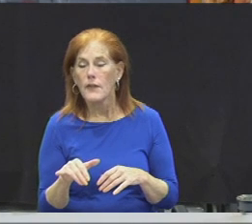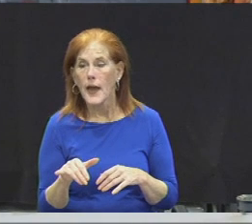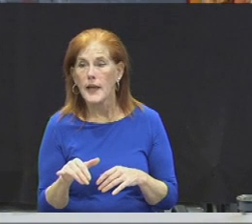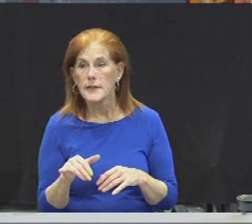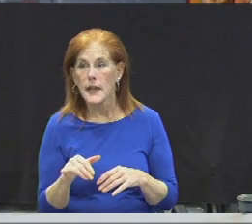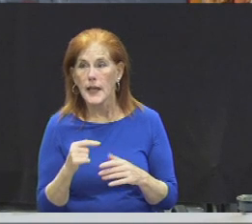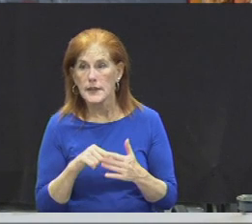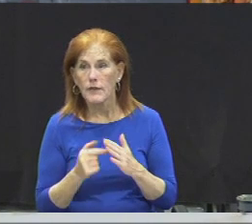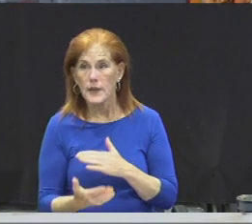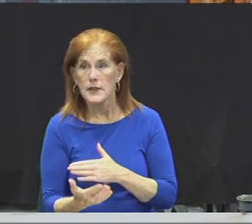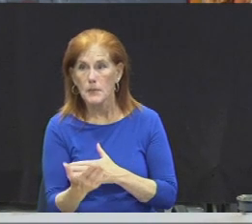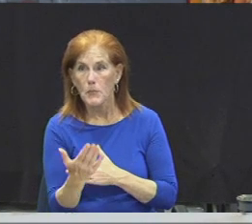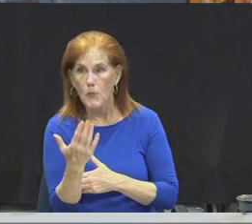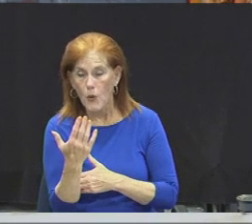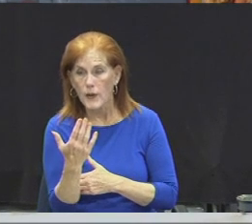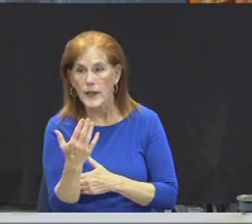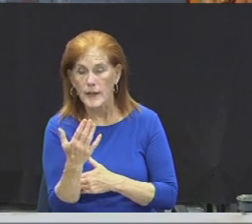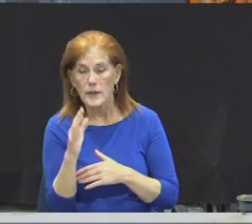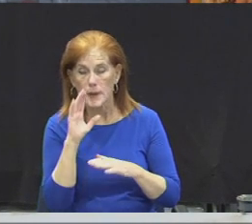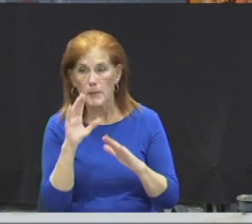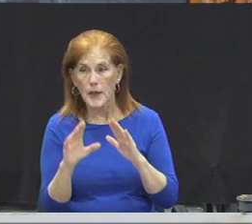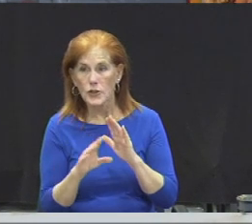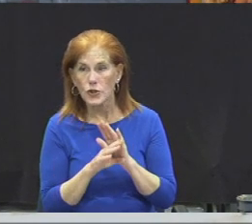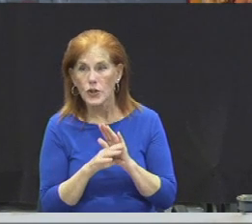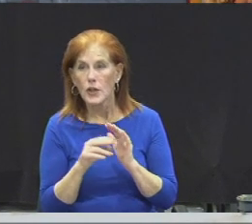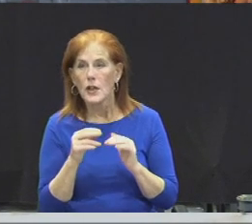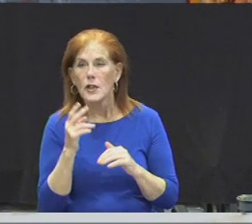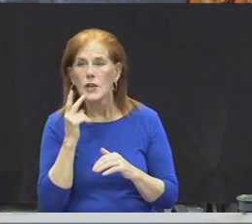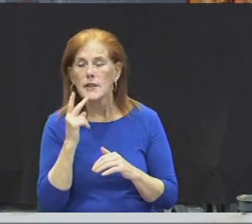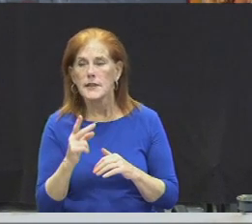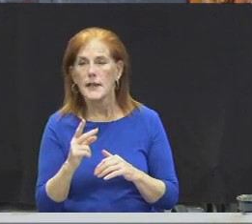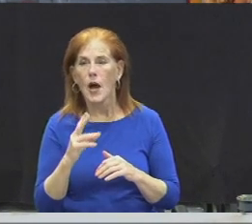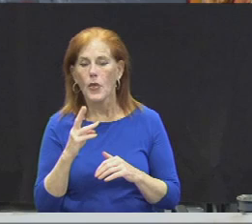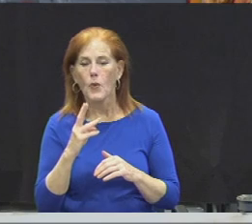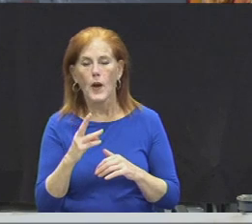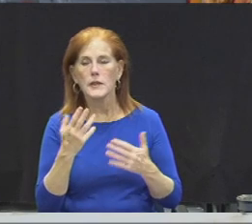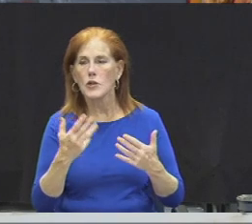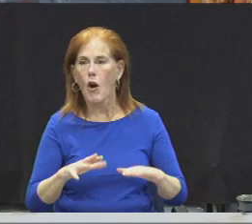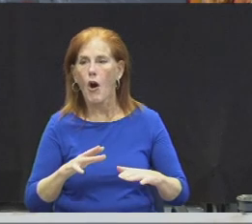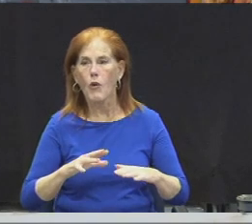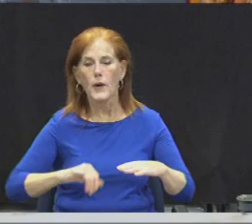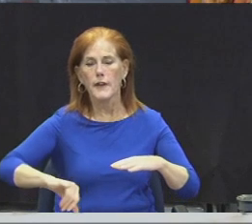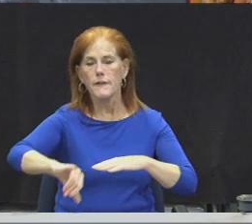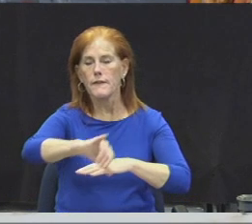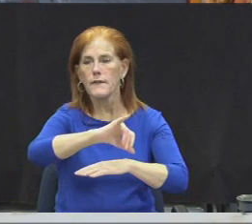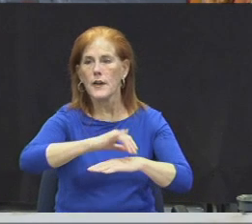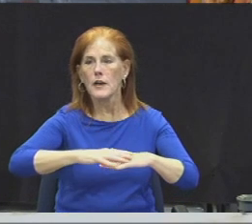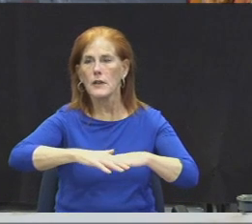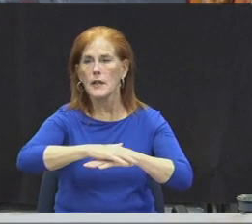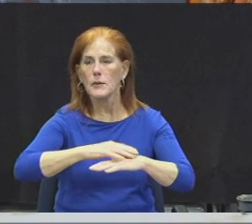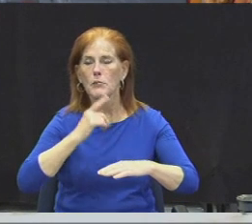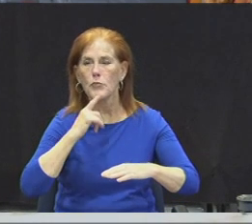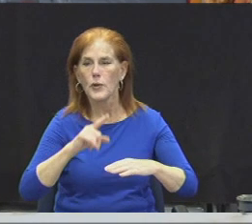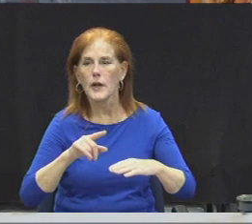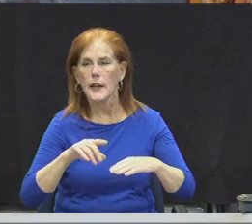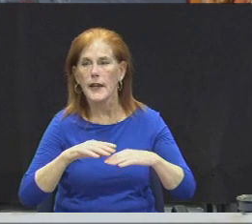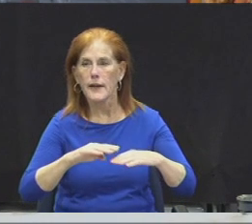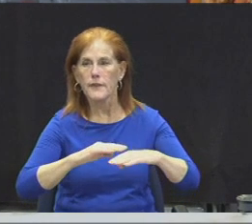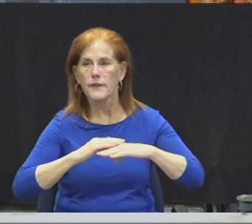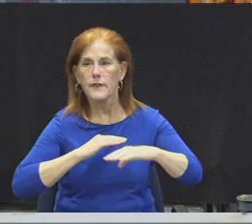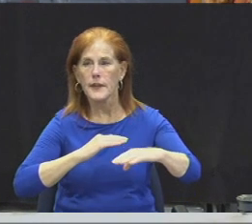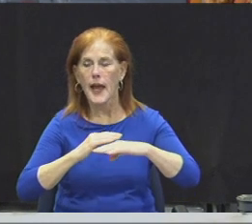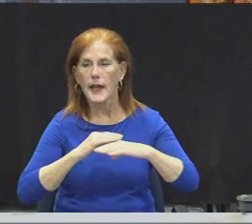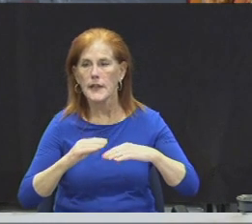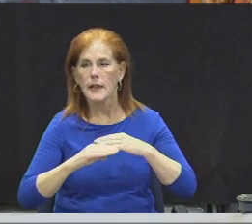as of this morning. So this is, you can see the west side here has been filled in, fairly flat, pretty level. Our